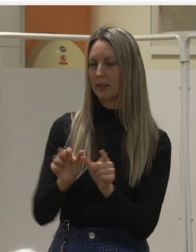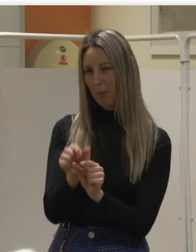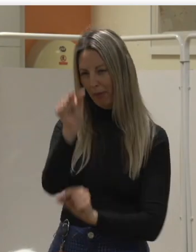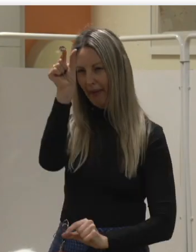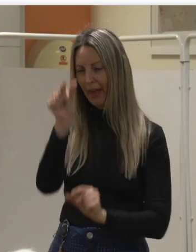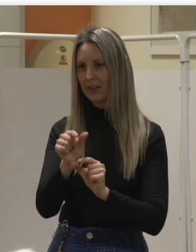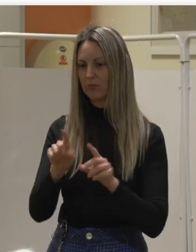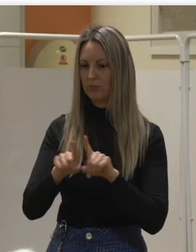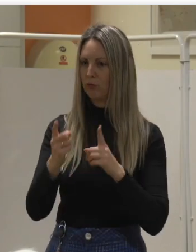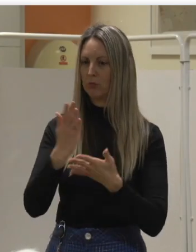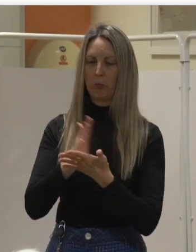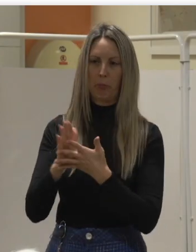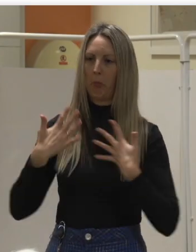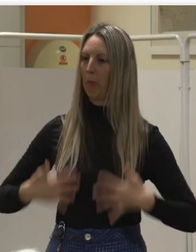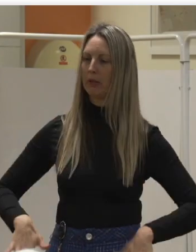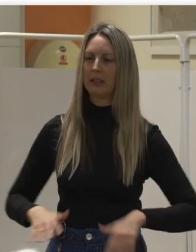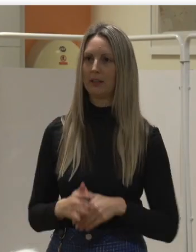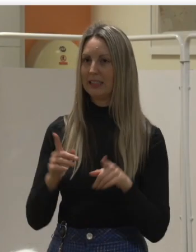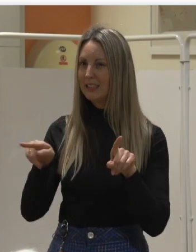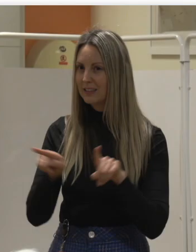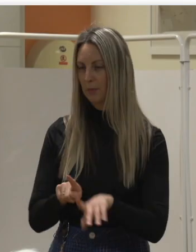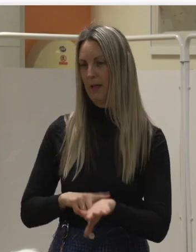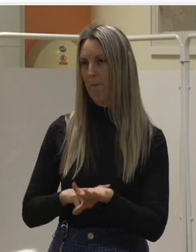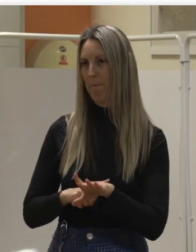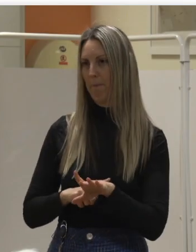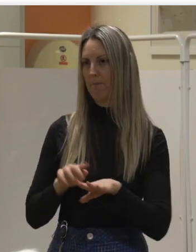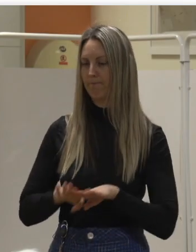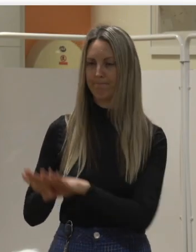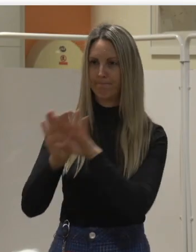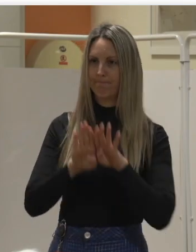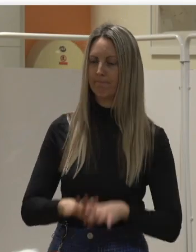different parts of the body at the same time. So